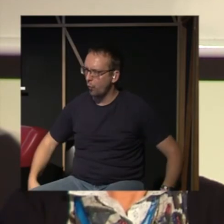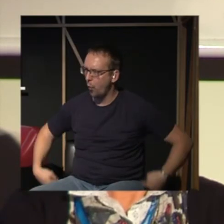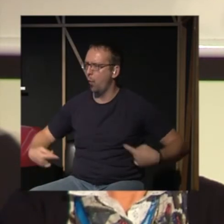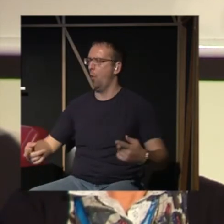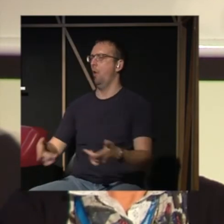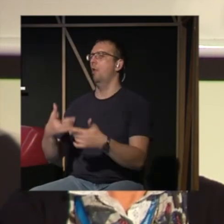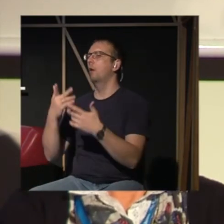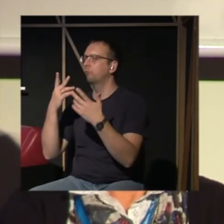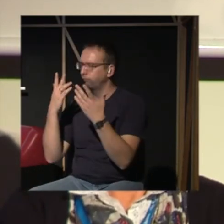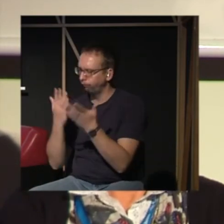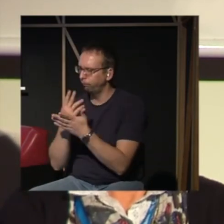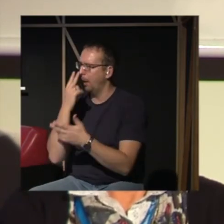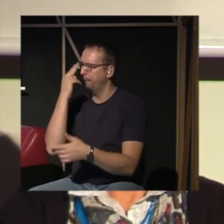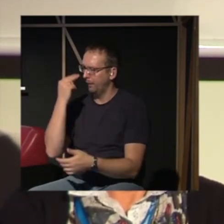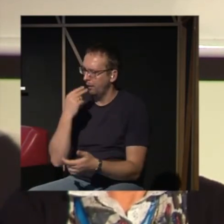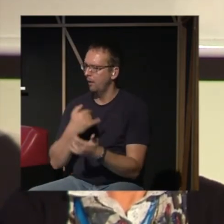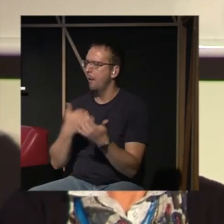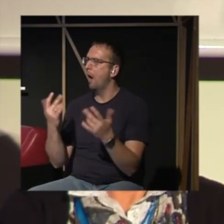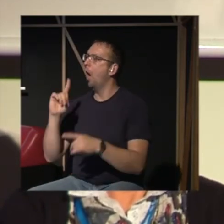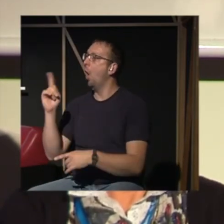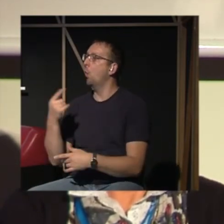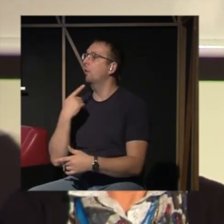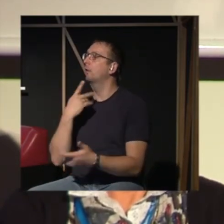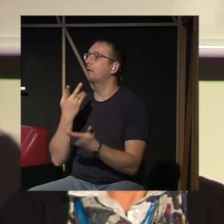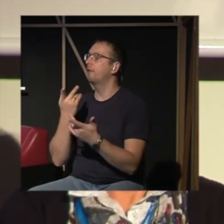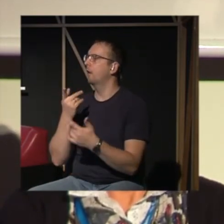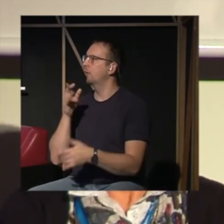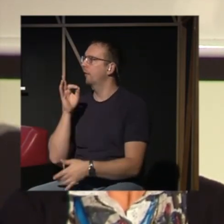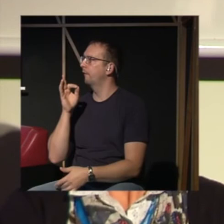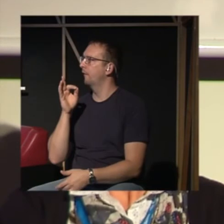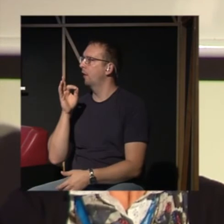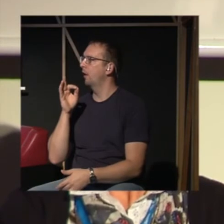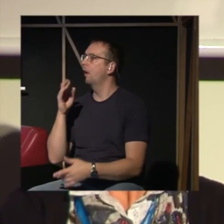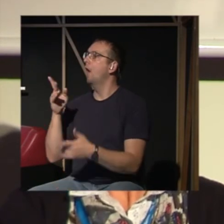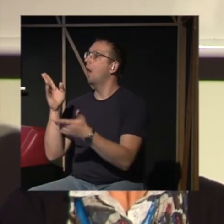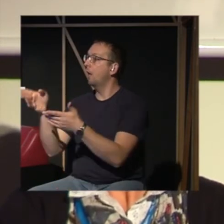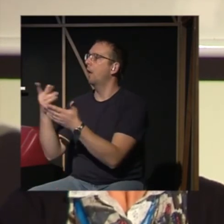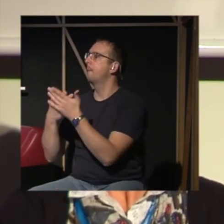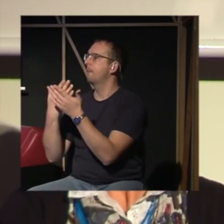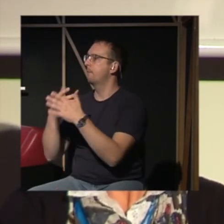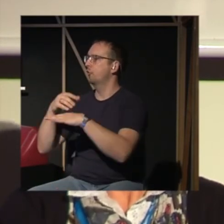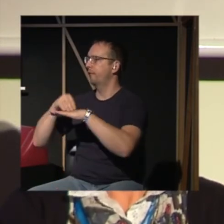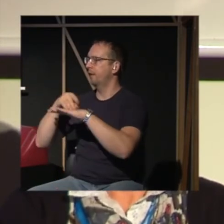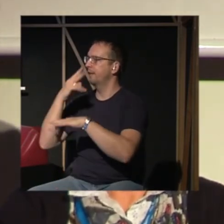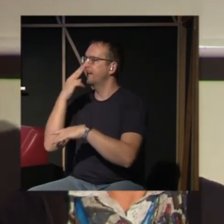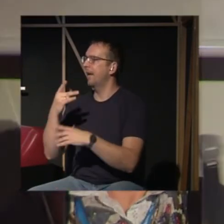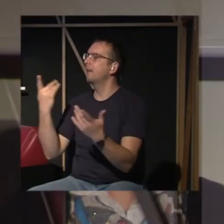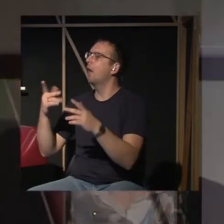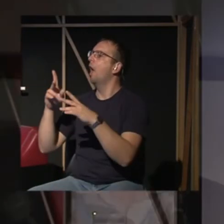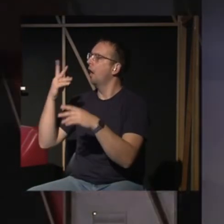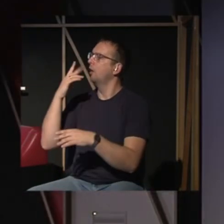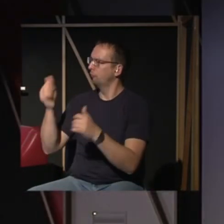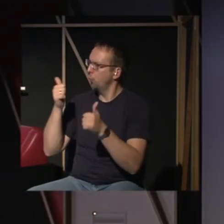tournaments. So if I let both Patrick and Paula answer this question.